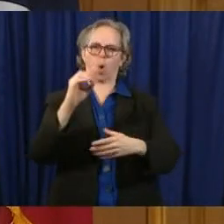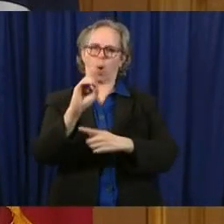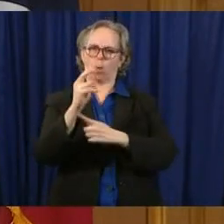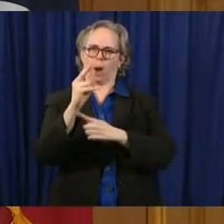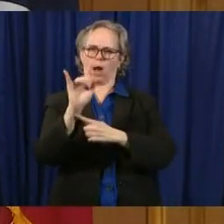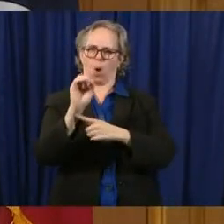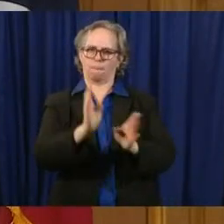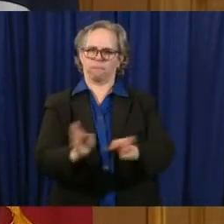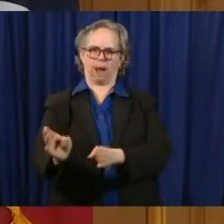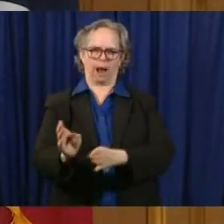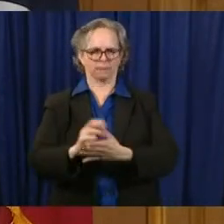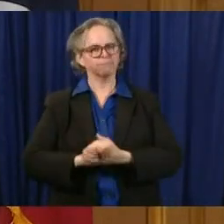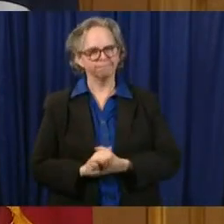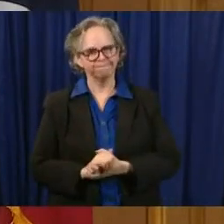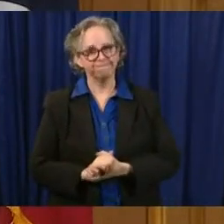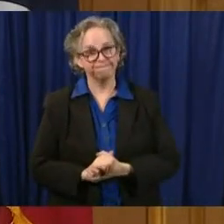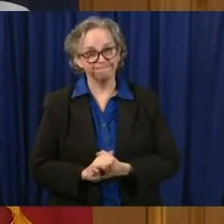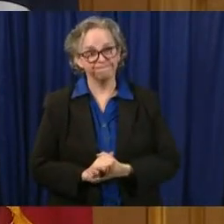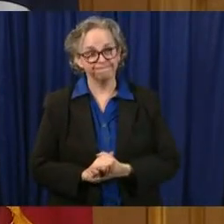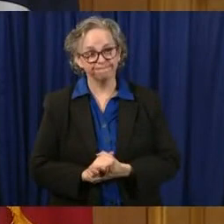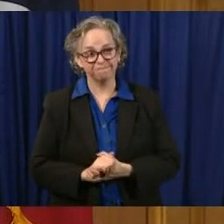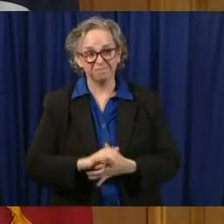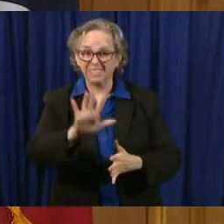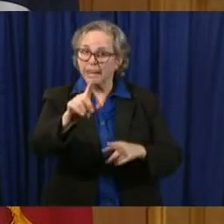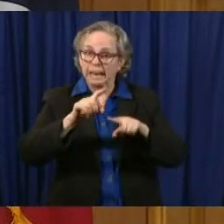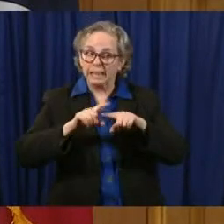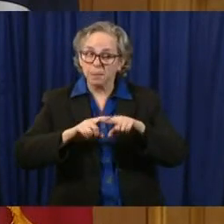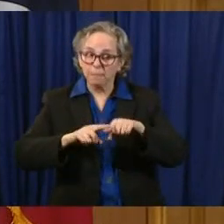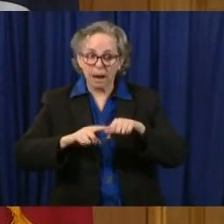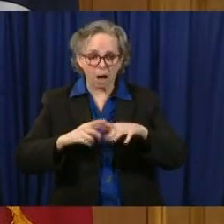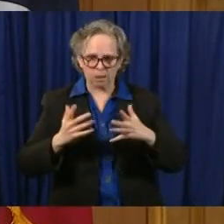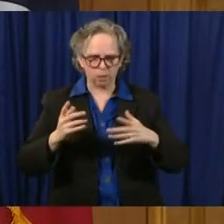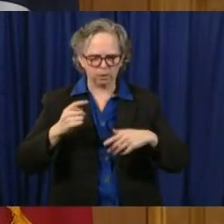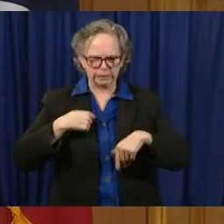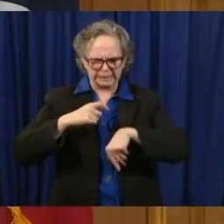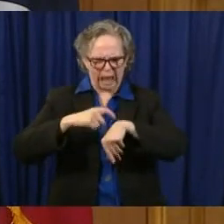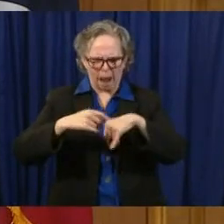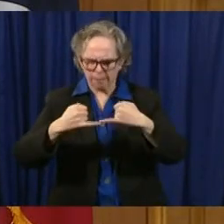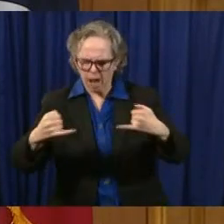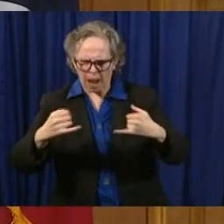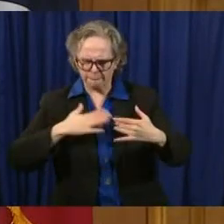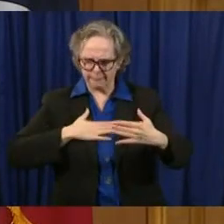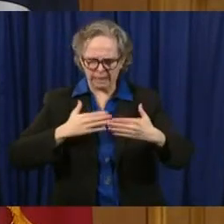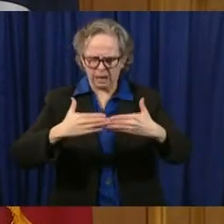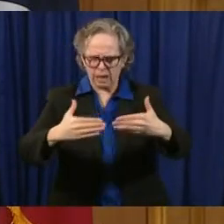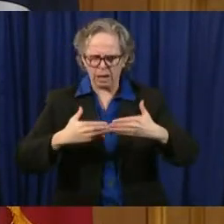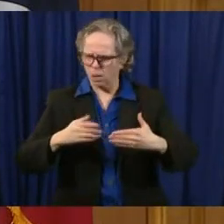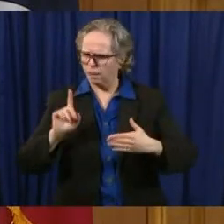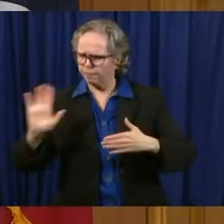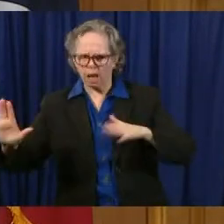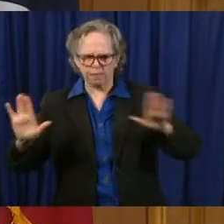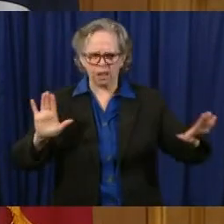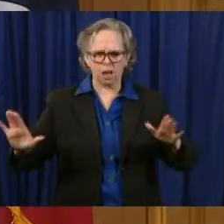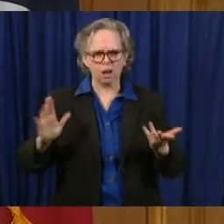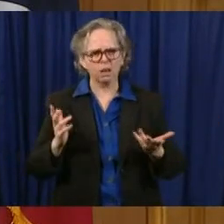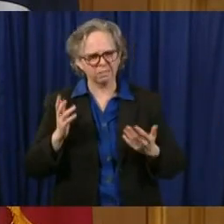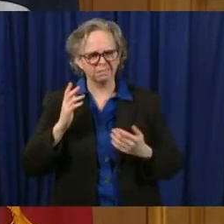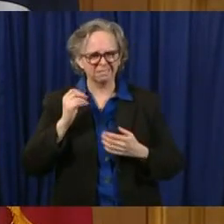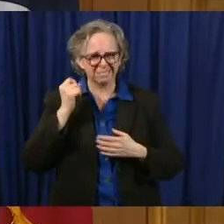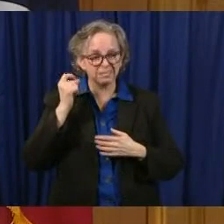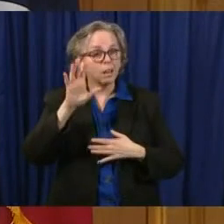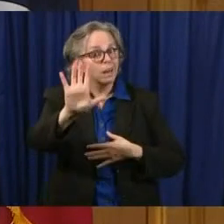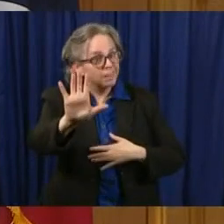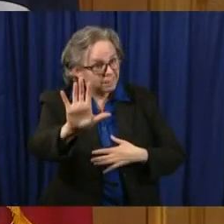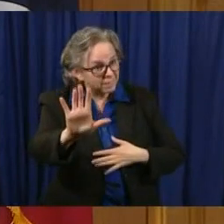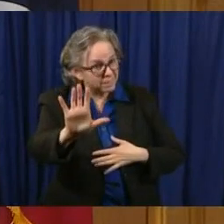what point you are in the pandemic in the state. We're all different places, and we all have different populations, and we all